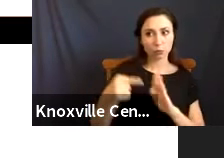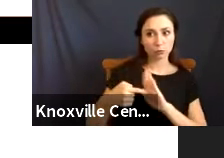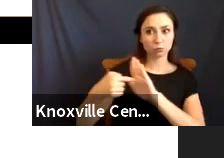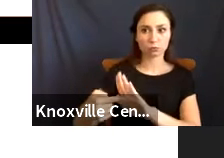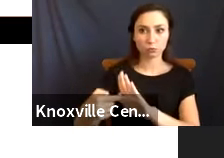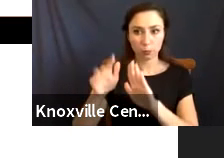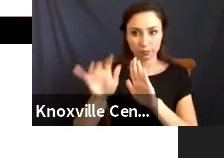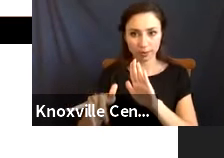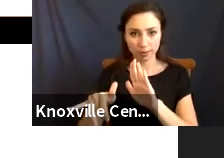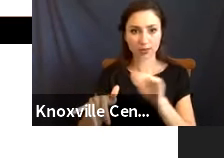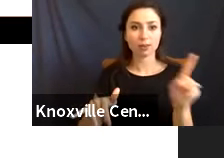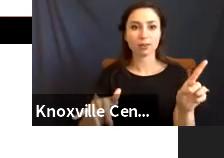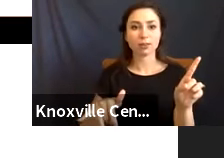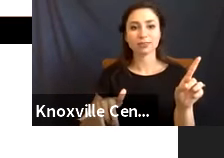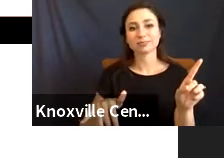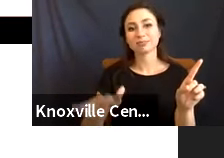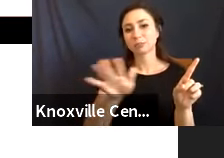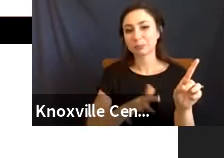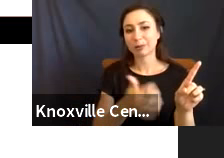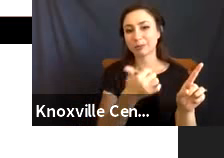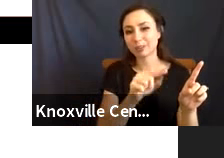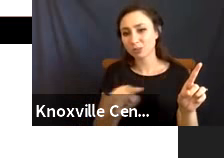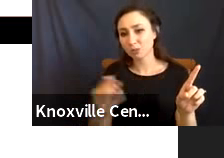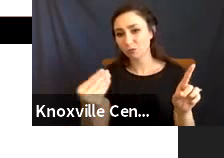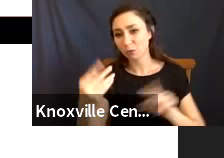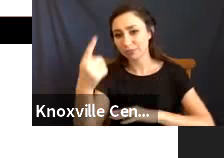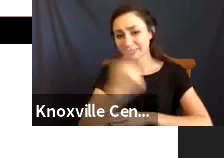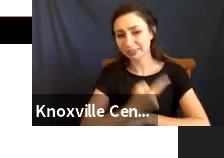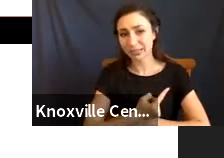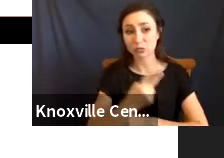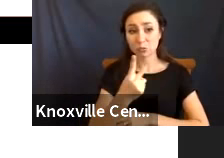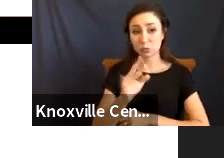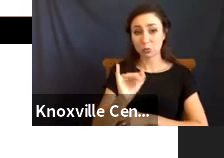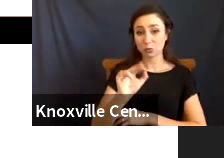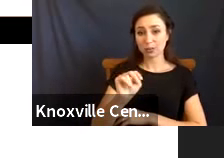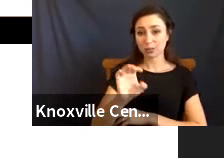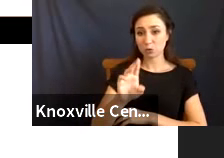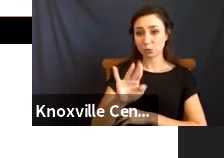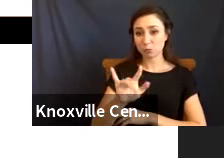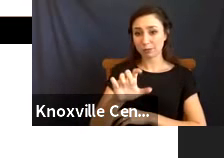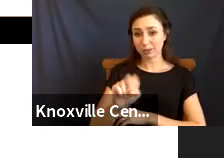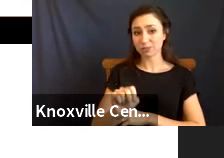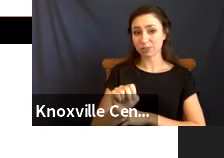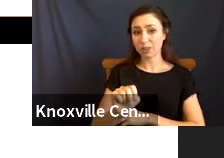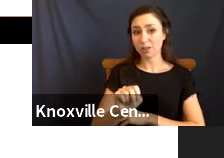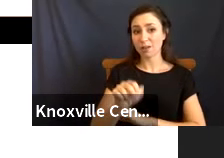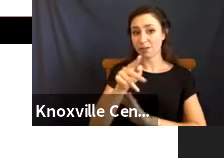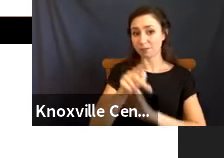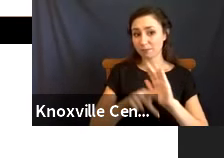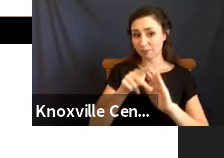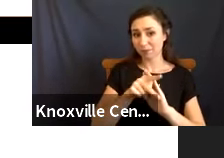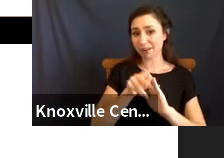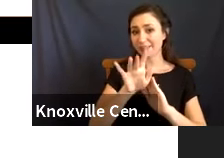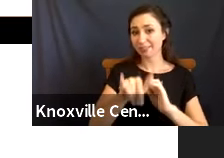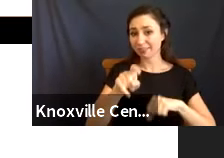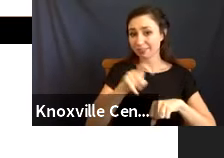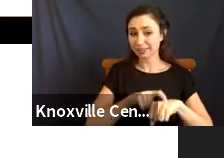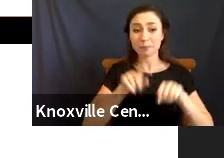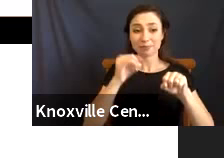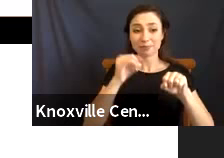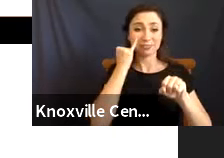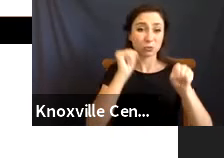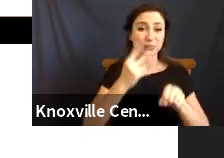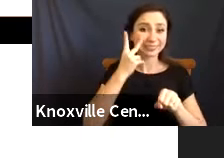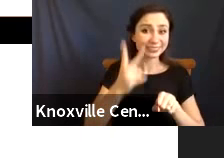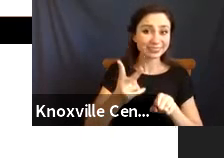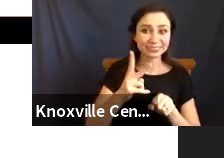talked about 2 incubation periods to be the period of time where you can get a sense of whether a situation is changing based